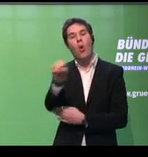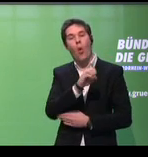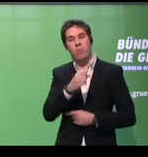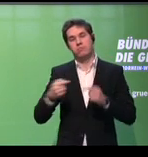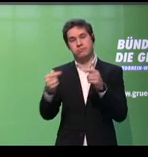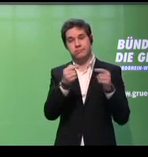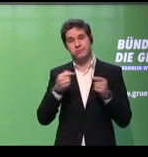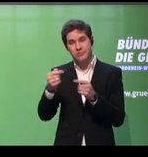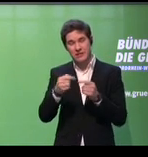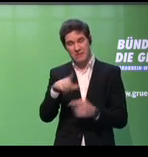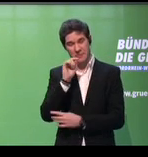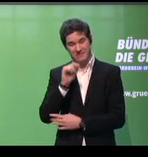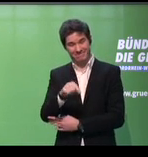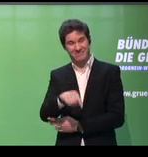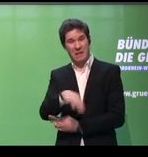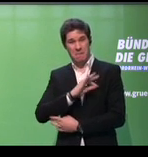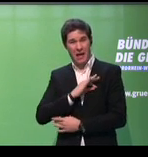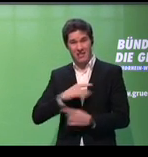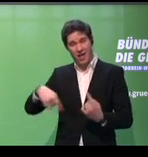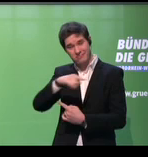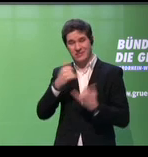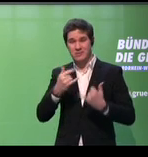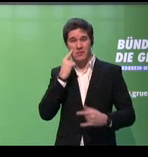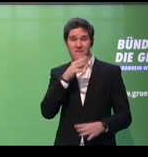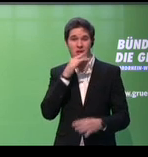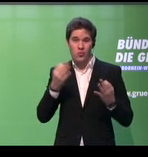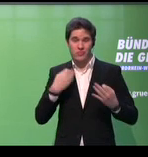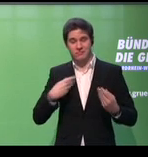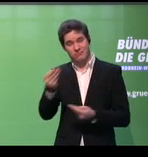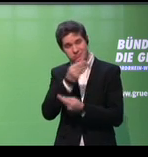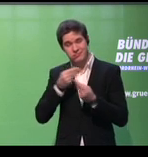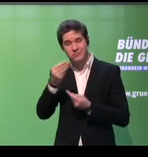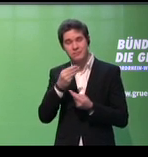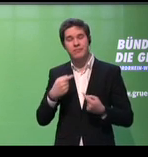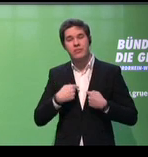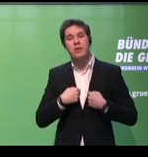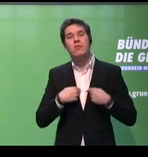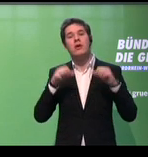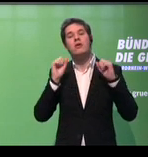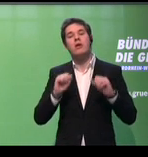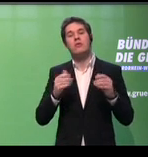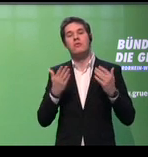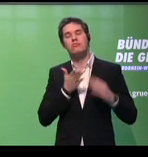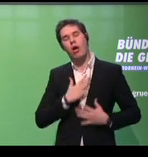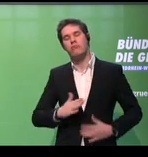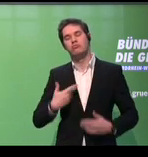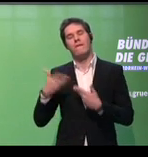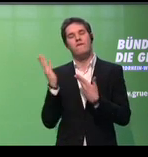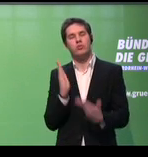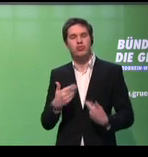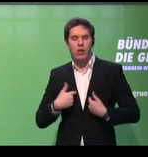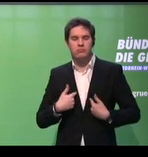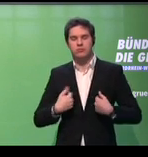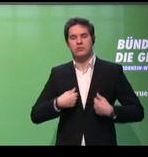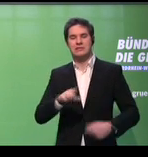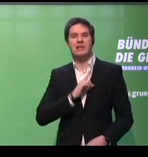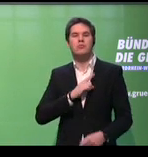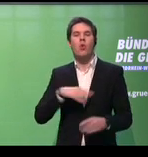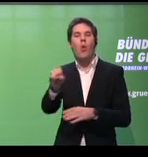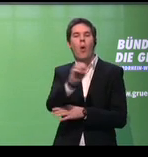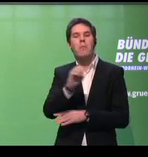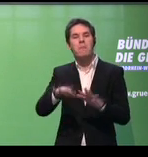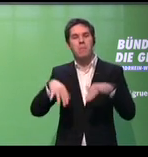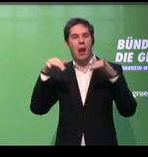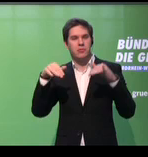myself. I think that a lot of people know me. I'm a member of the European Parliament since 2009.